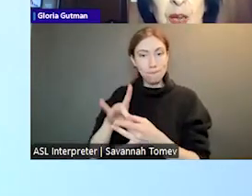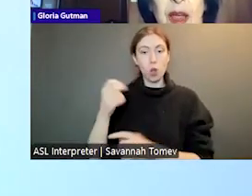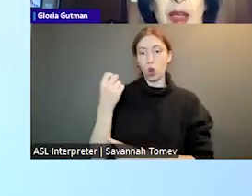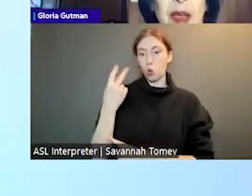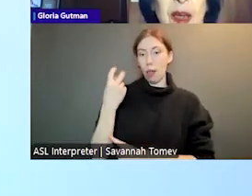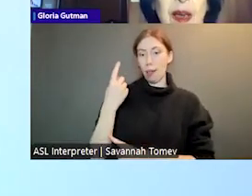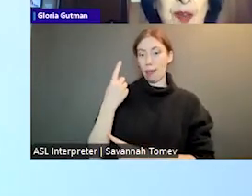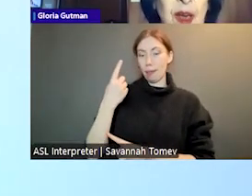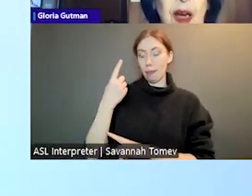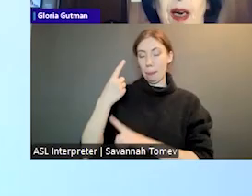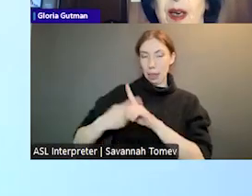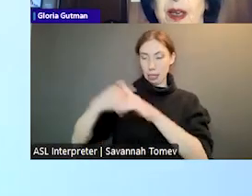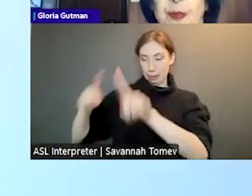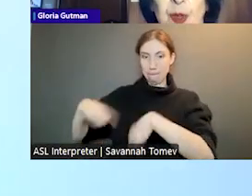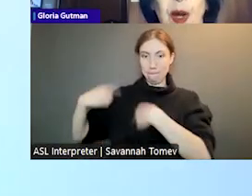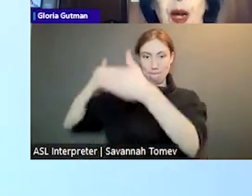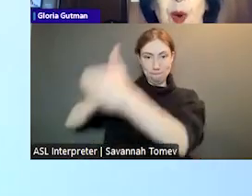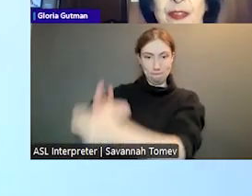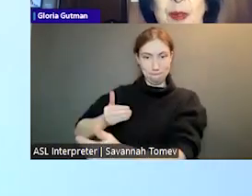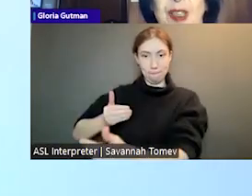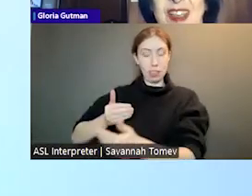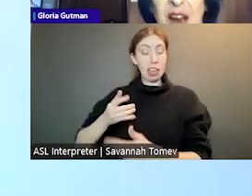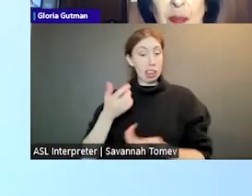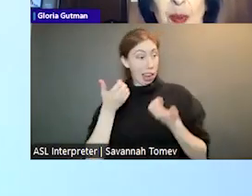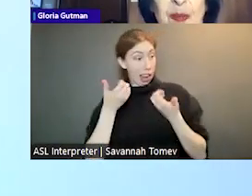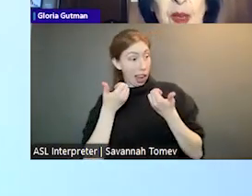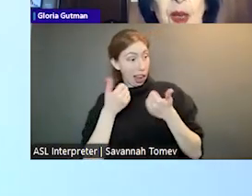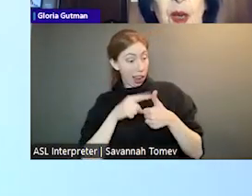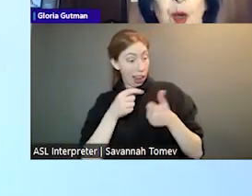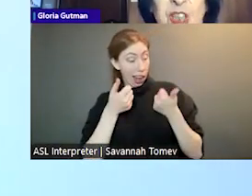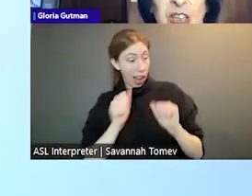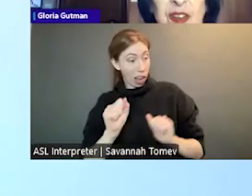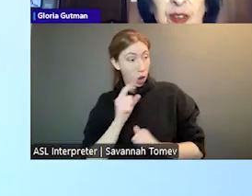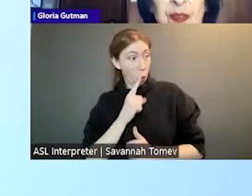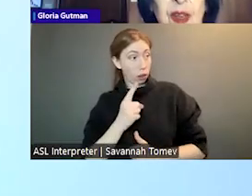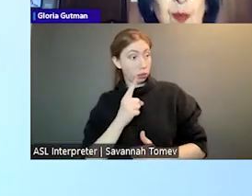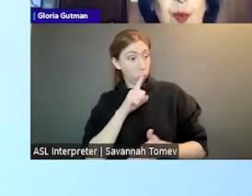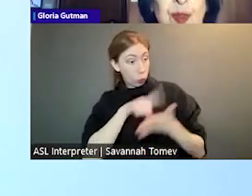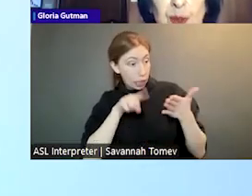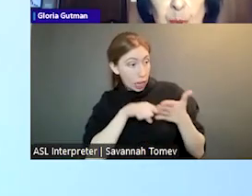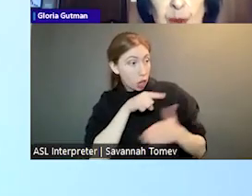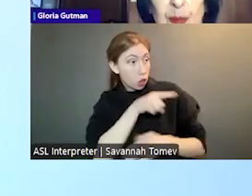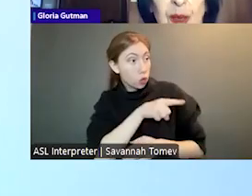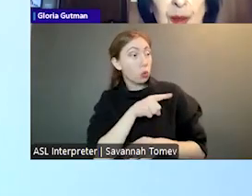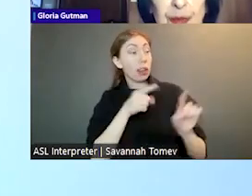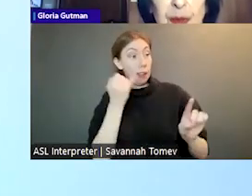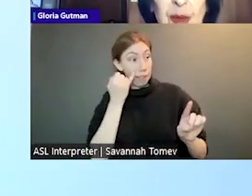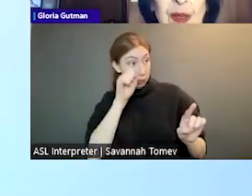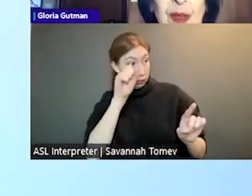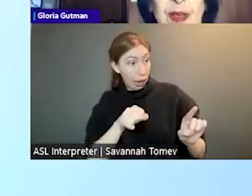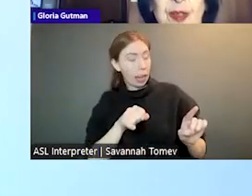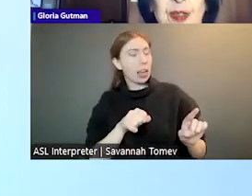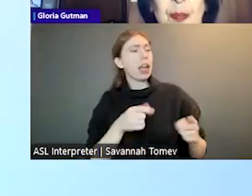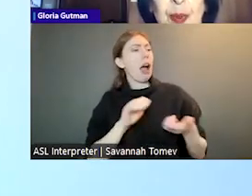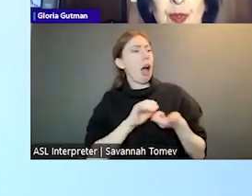you? And if so, how often did it happen? Who did it? Was this person male or